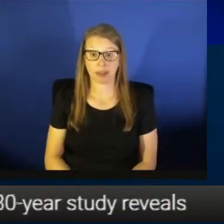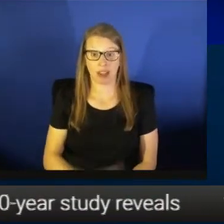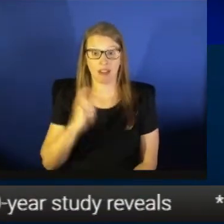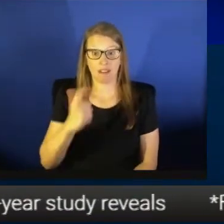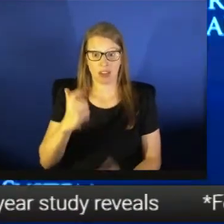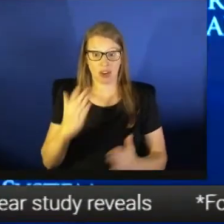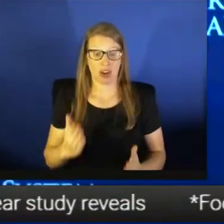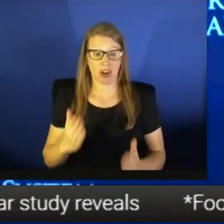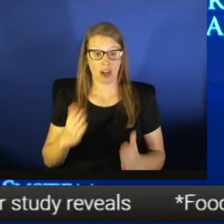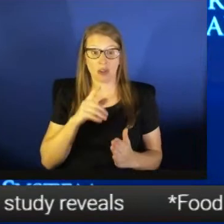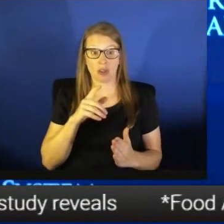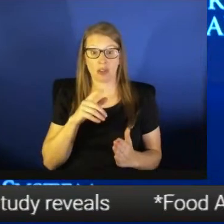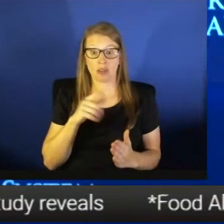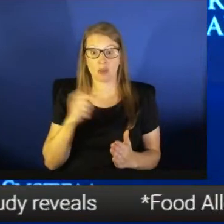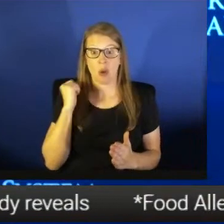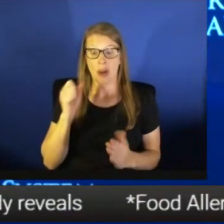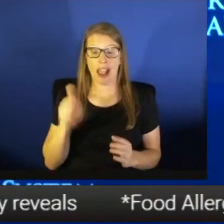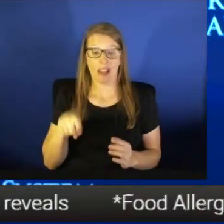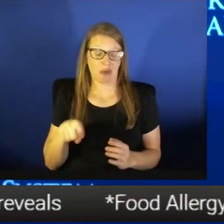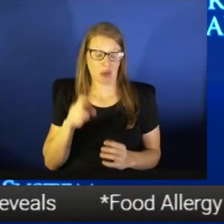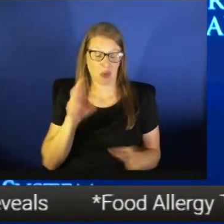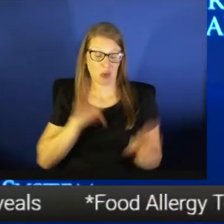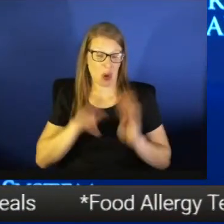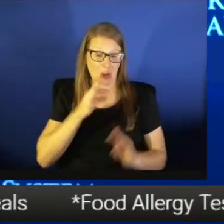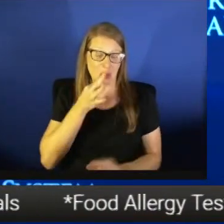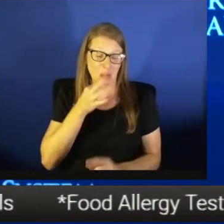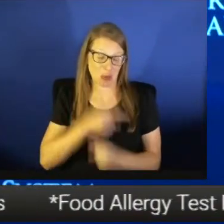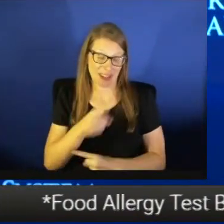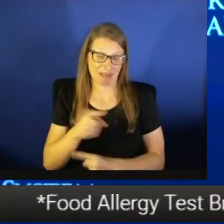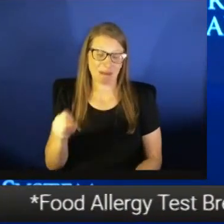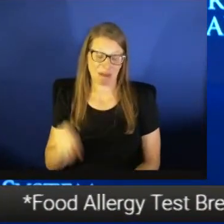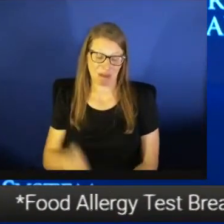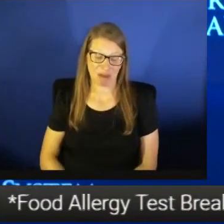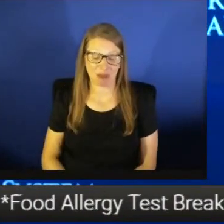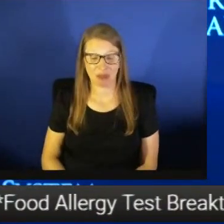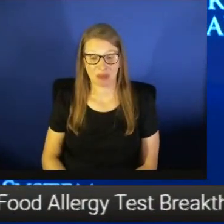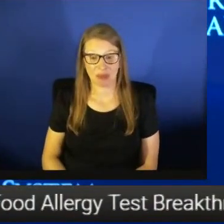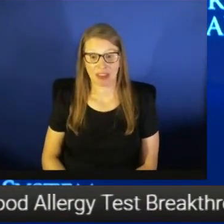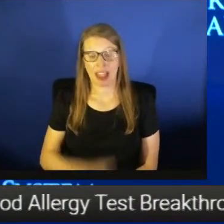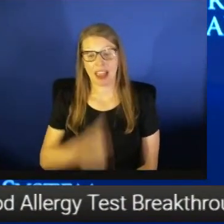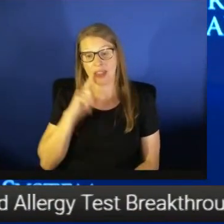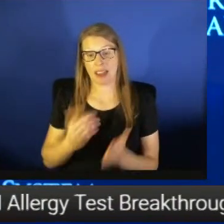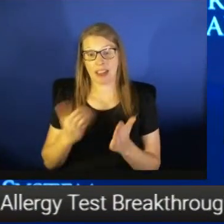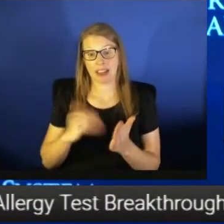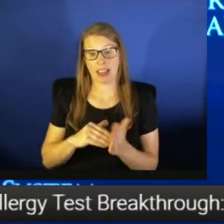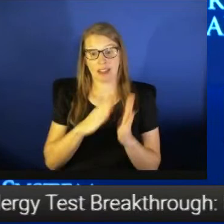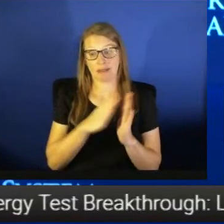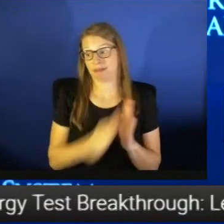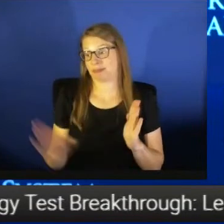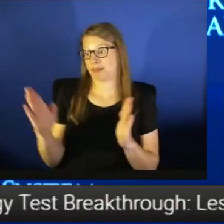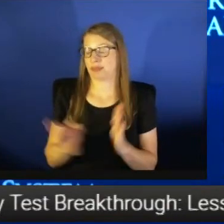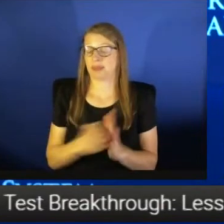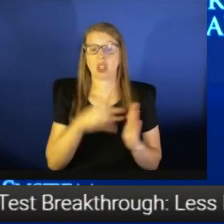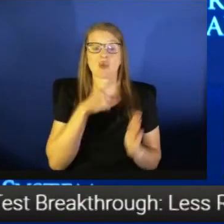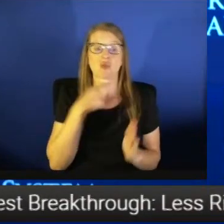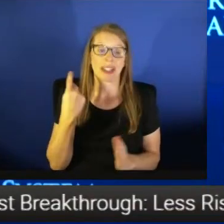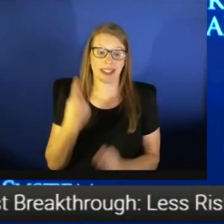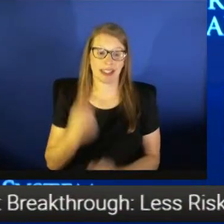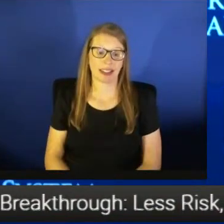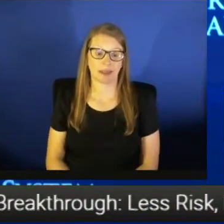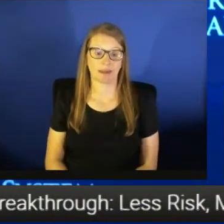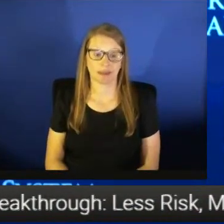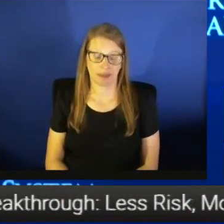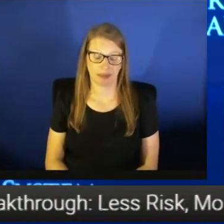right? It's true. And, I think, again, it's all on a spectrum of risk. And I think, again, you always need